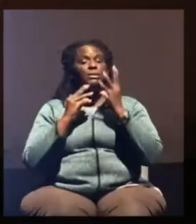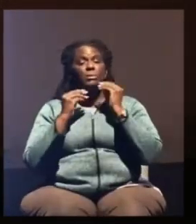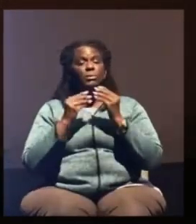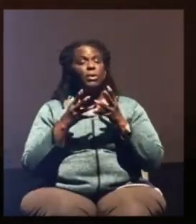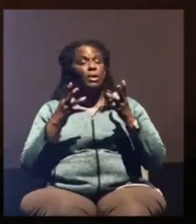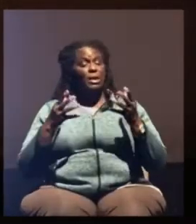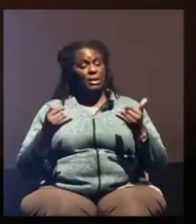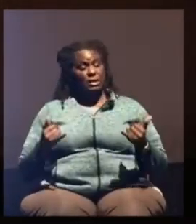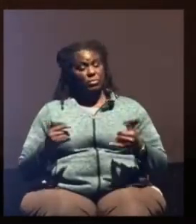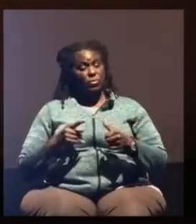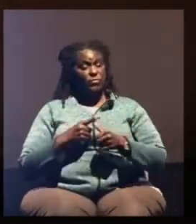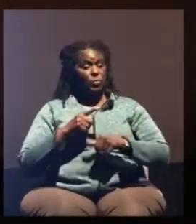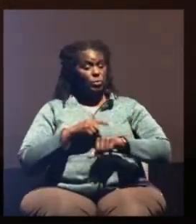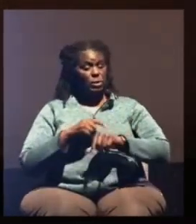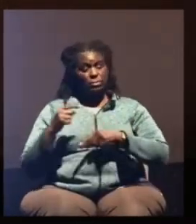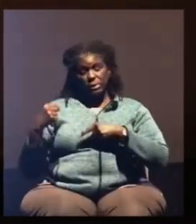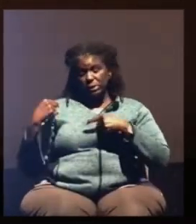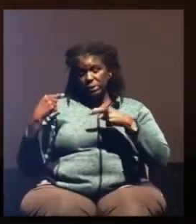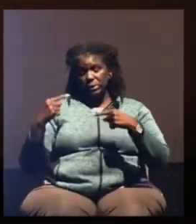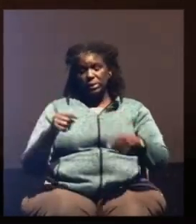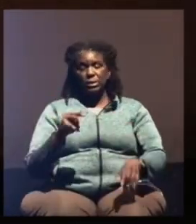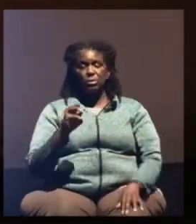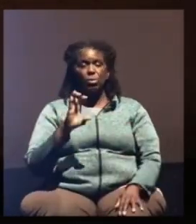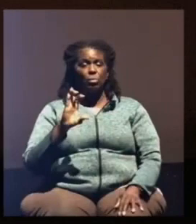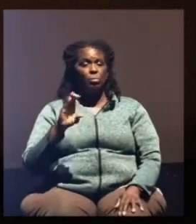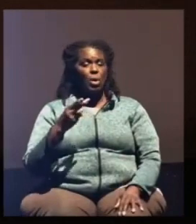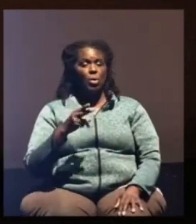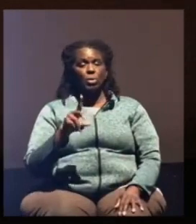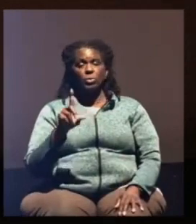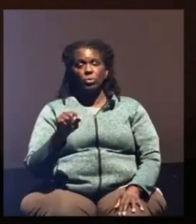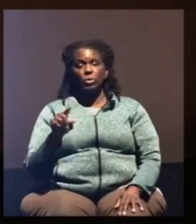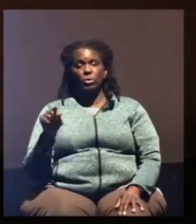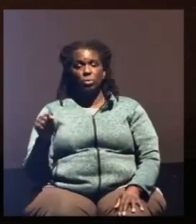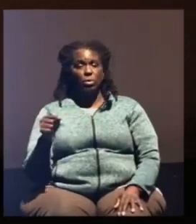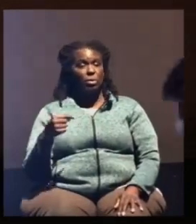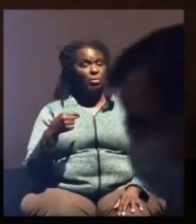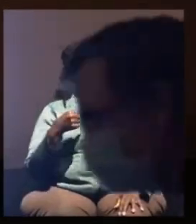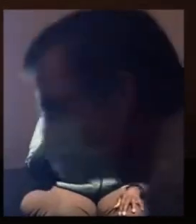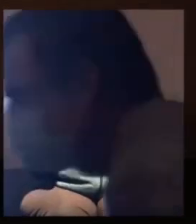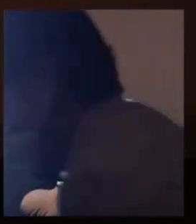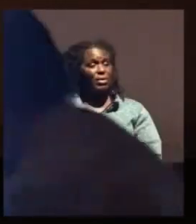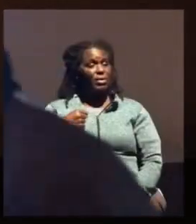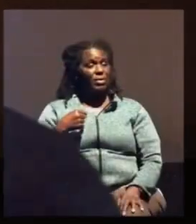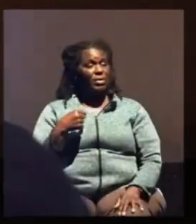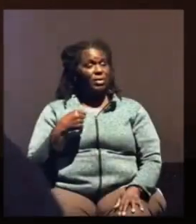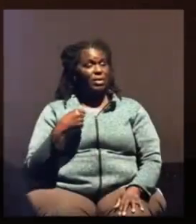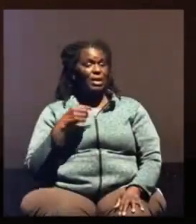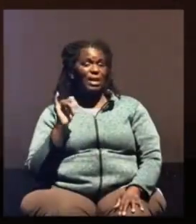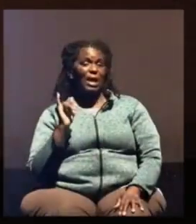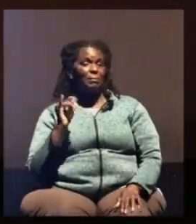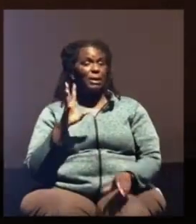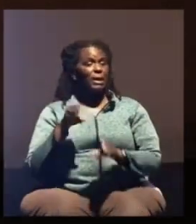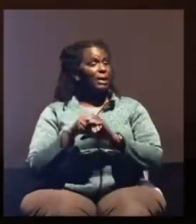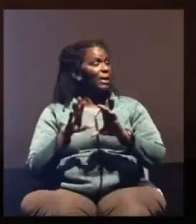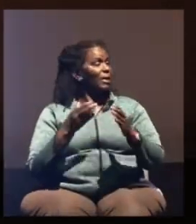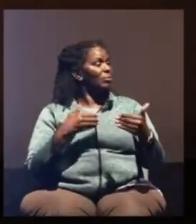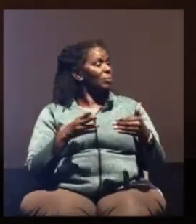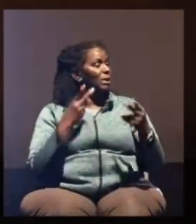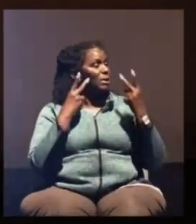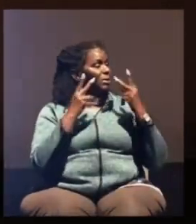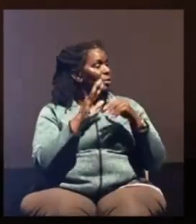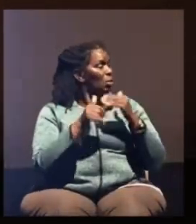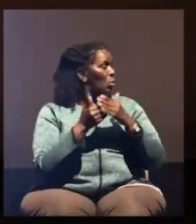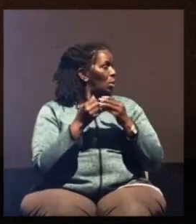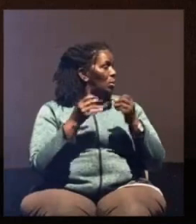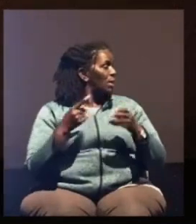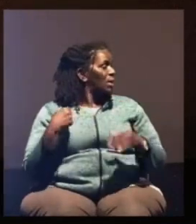is the first time since March of 2020 that I've kind of almost been in a classroom again to see everyone. And I'm sure a lot of us have